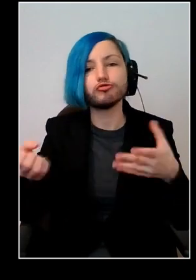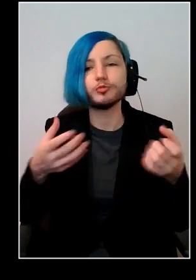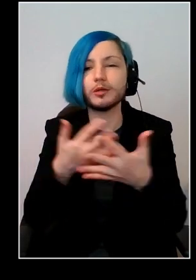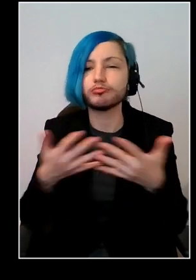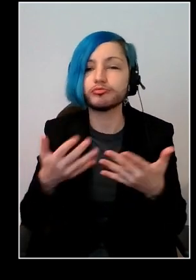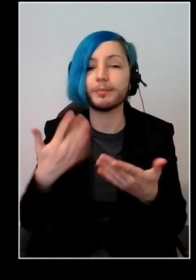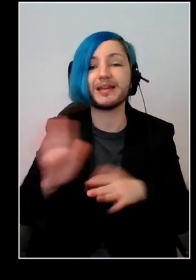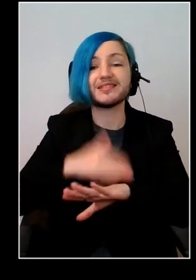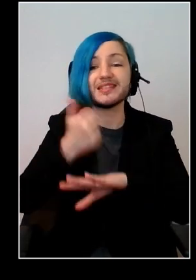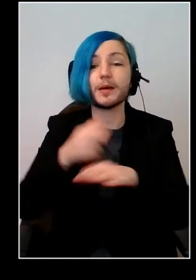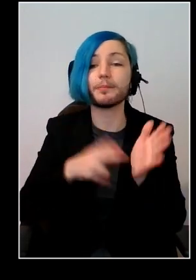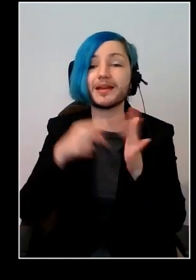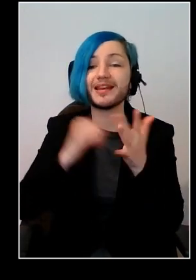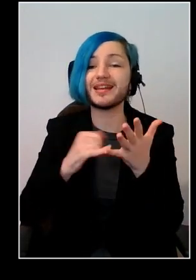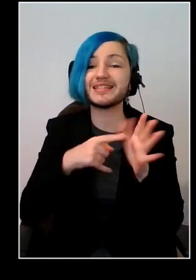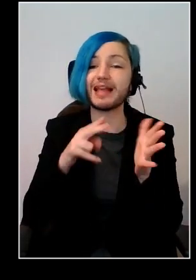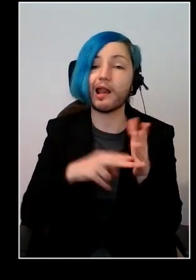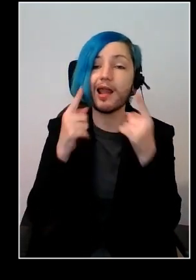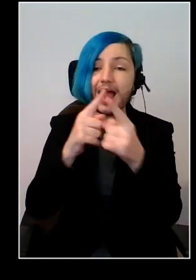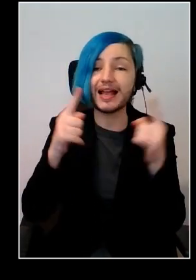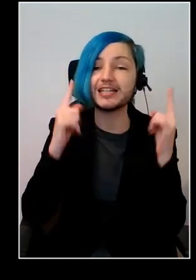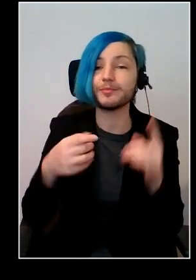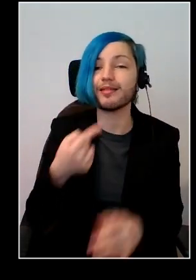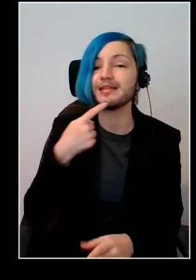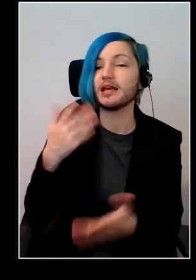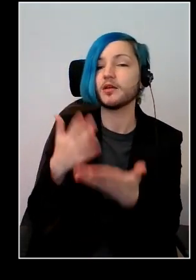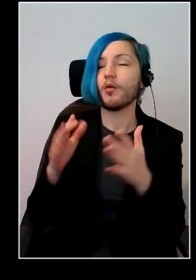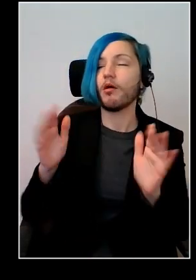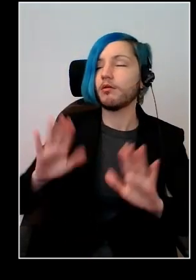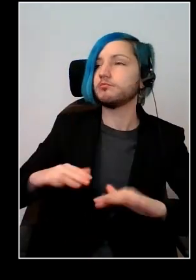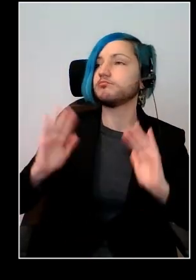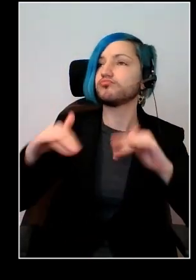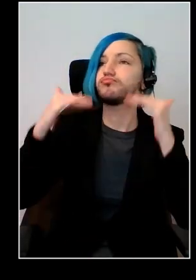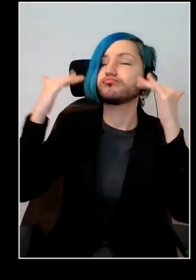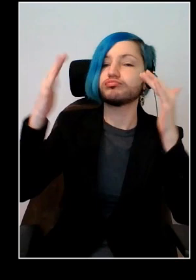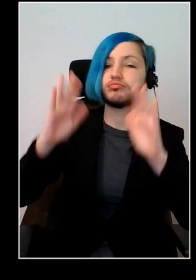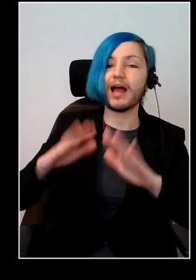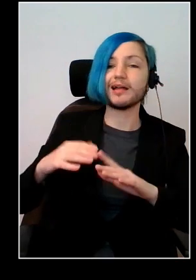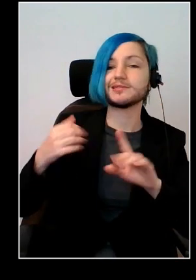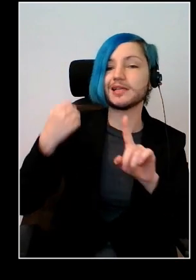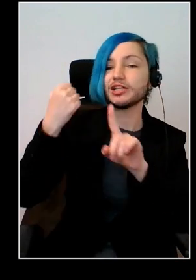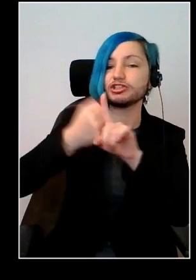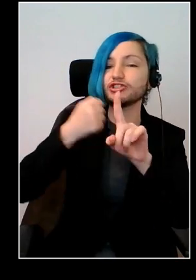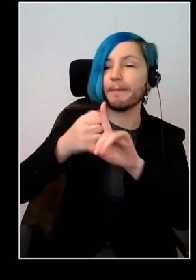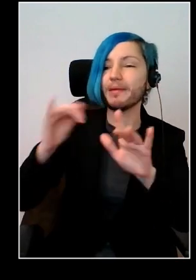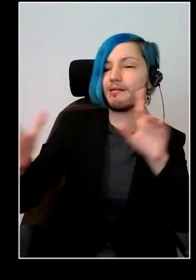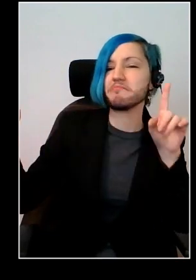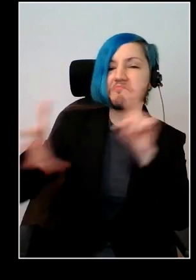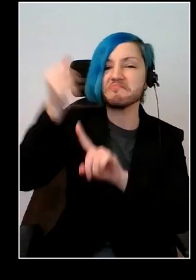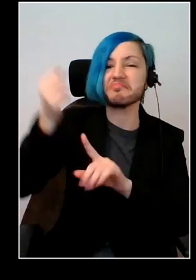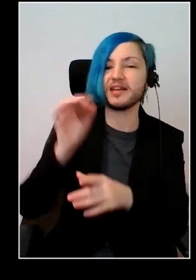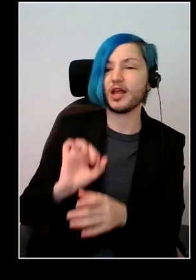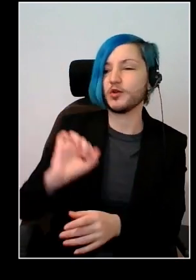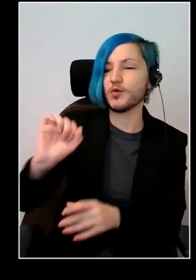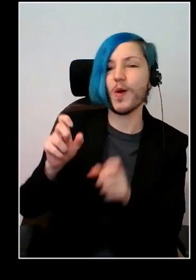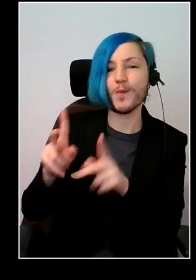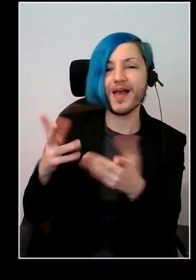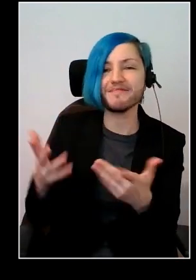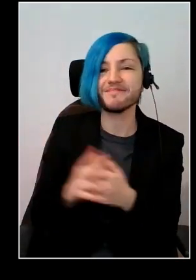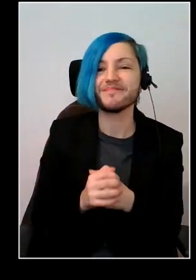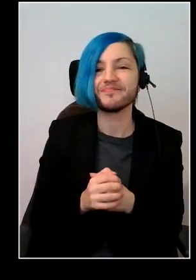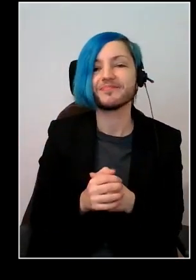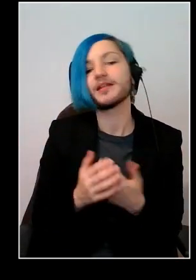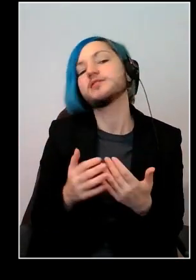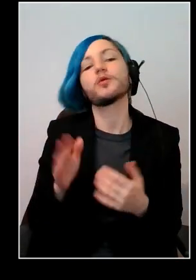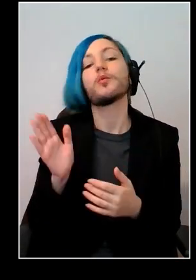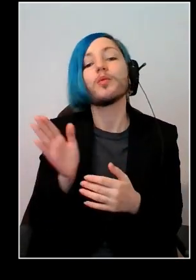Nissan Academy. They said you are an exemplar and a champion in your own right. And I agree. Well done. And alongside you and all your other nominees, we'd